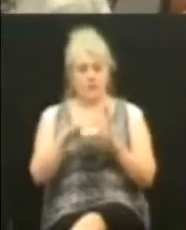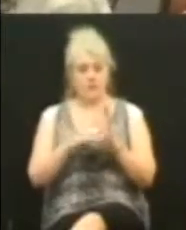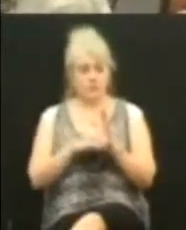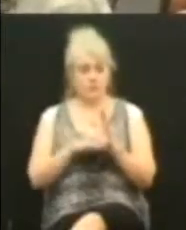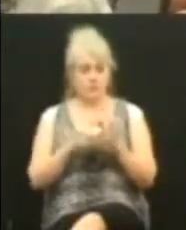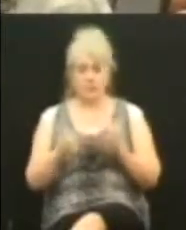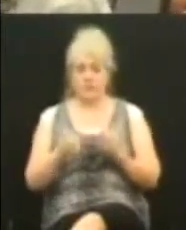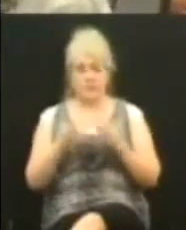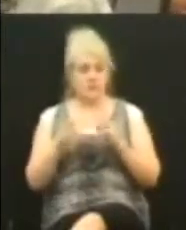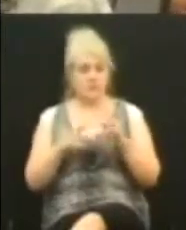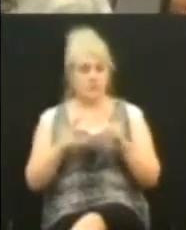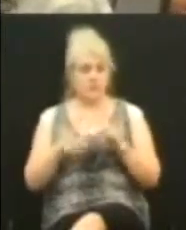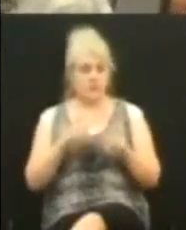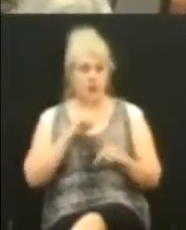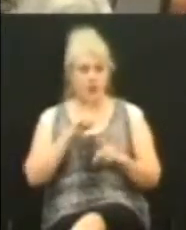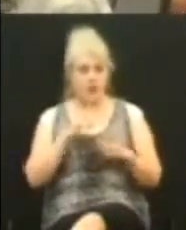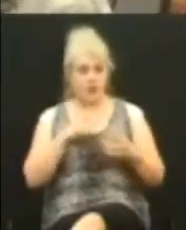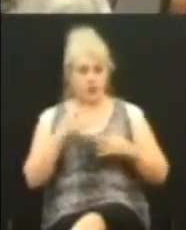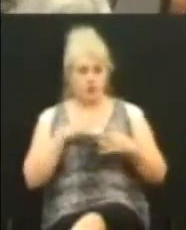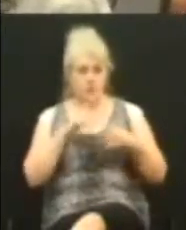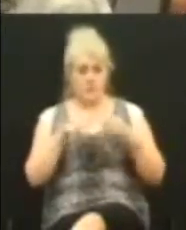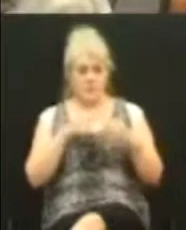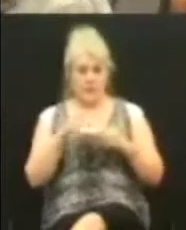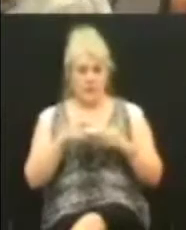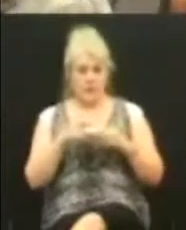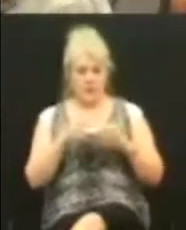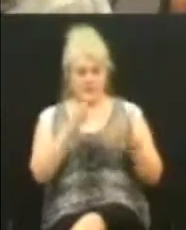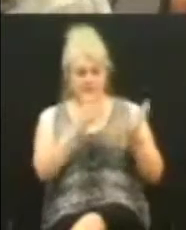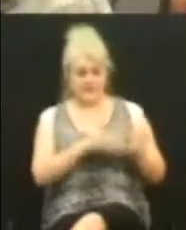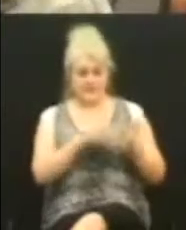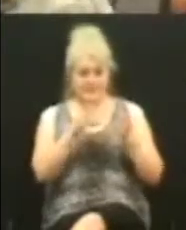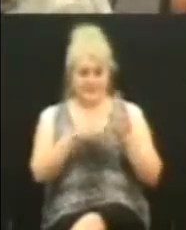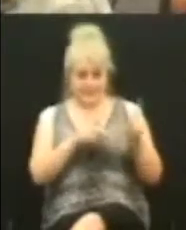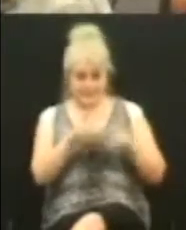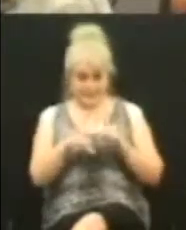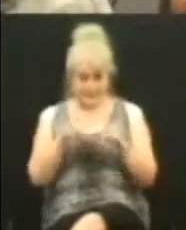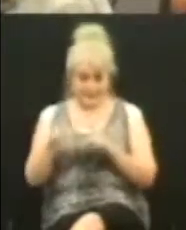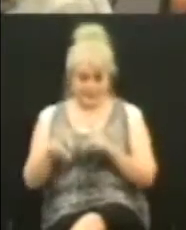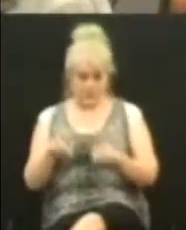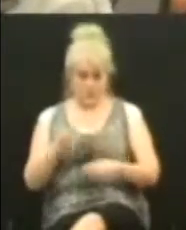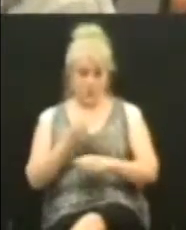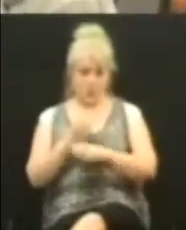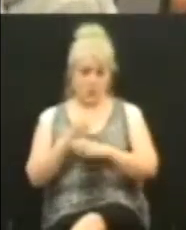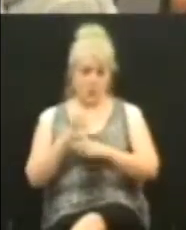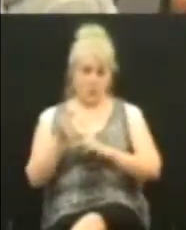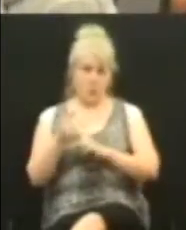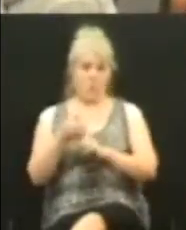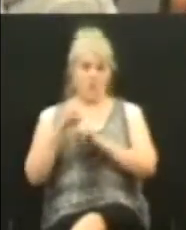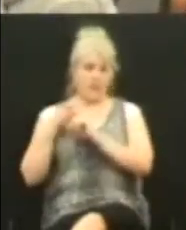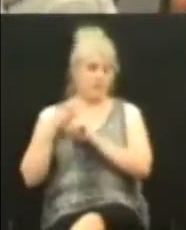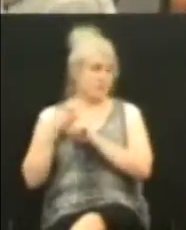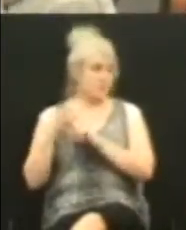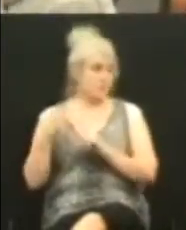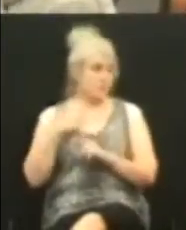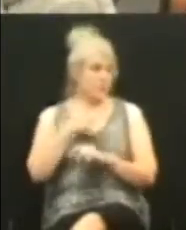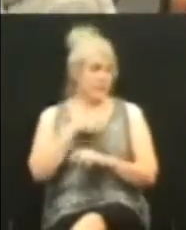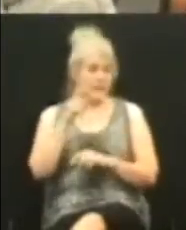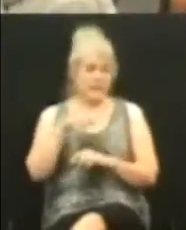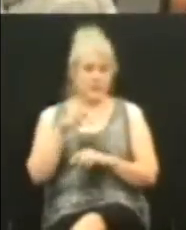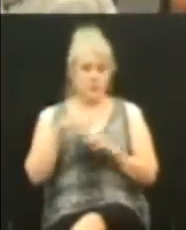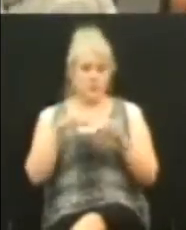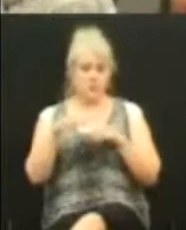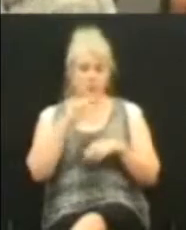people are concerned about citizen's arrest, we're going to do the People's Bill of Rights here, Pocatello's Bill of Rights, and we got to be able to enforce